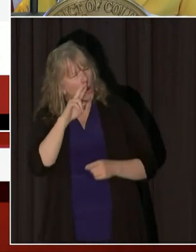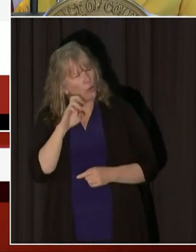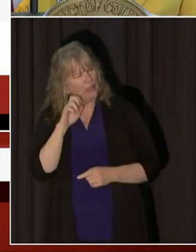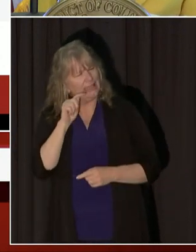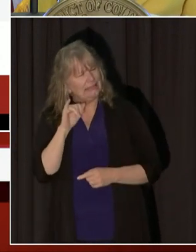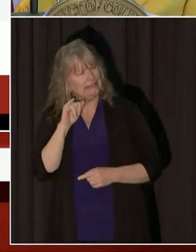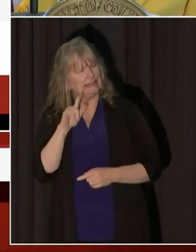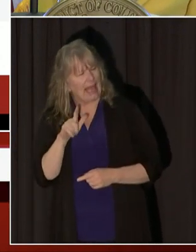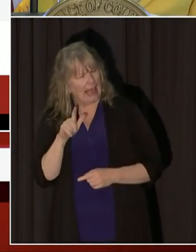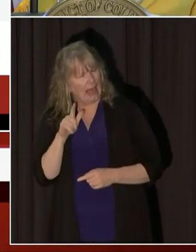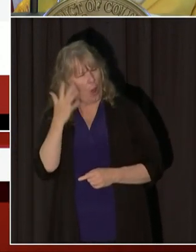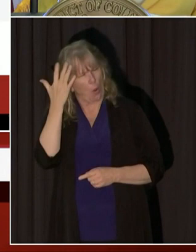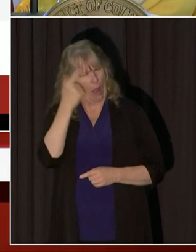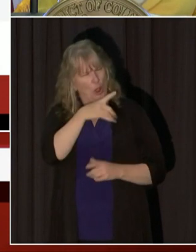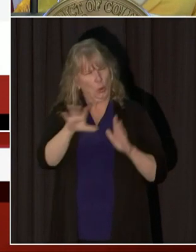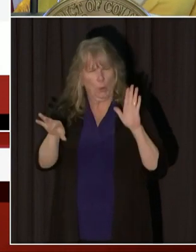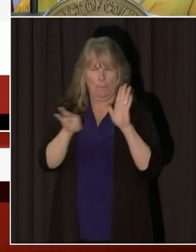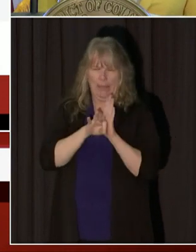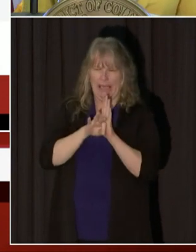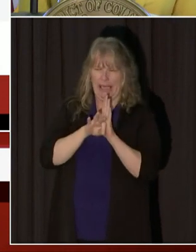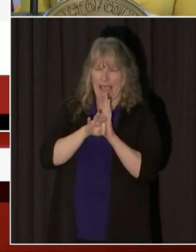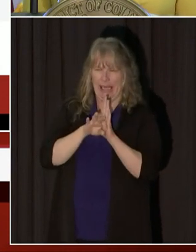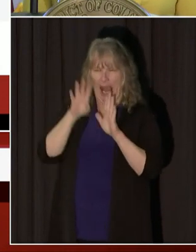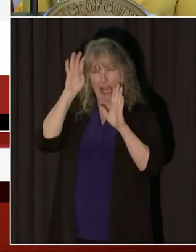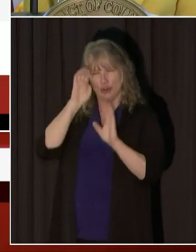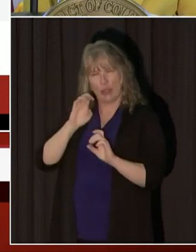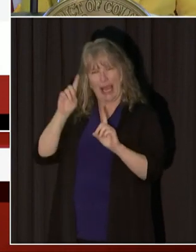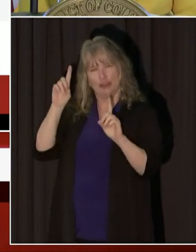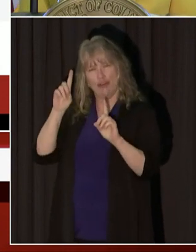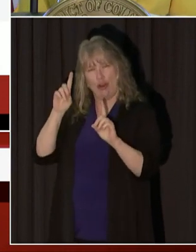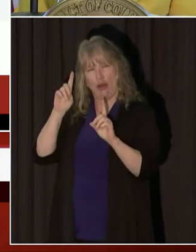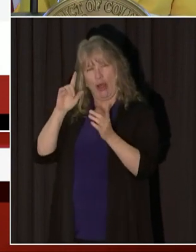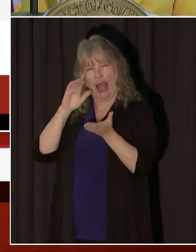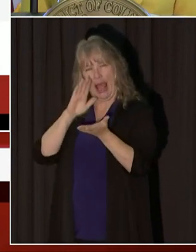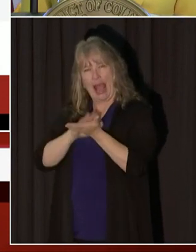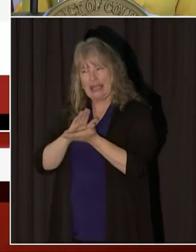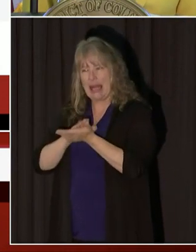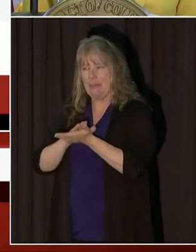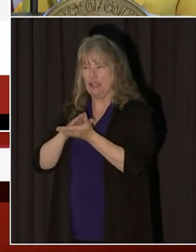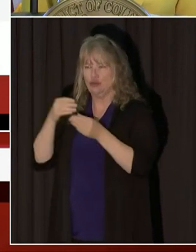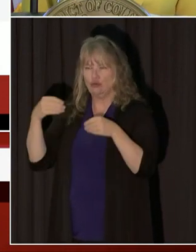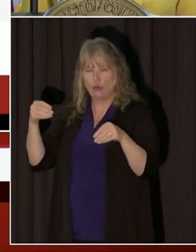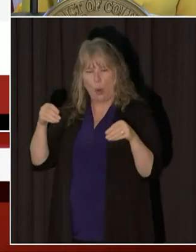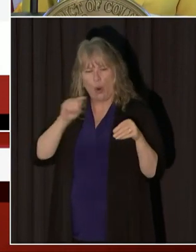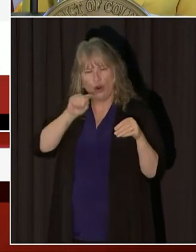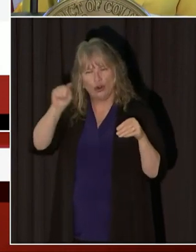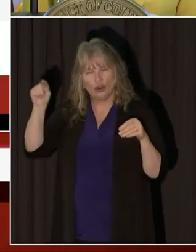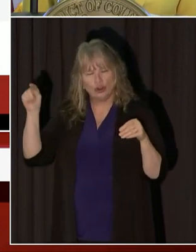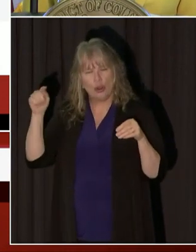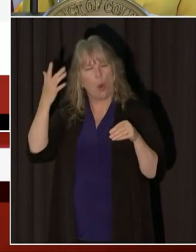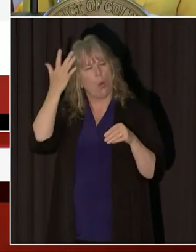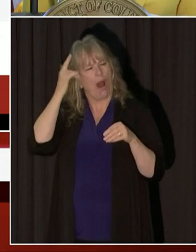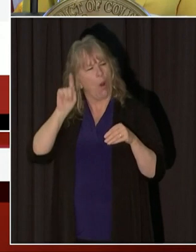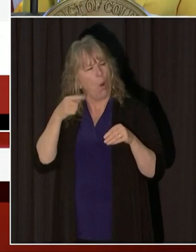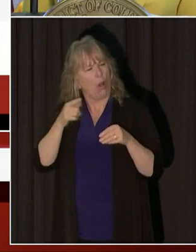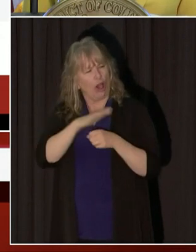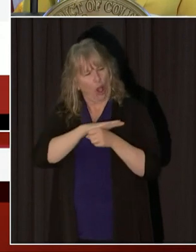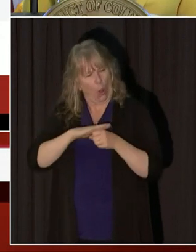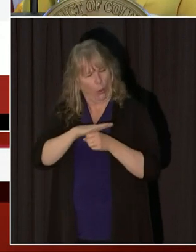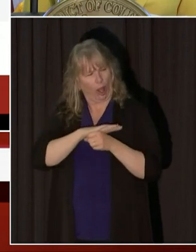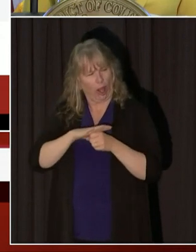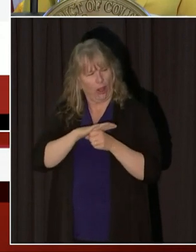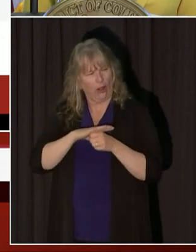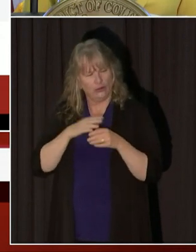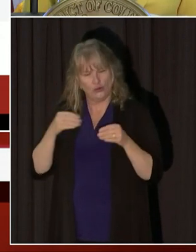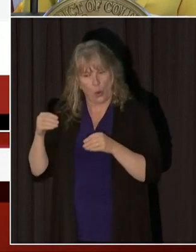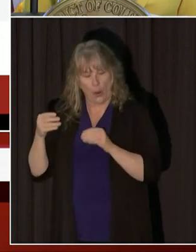pick educational and academic retail shops, and why only local shops? I guess, does this mean